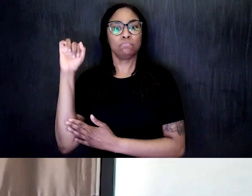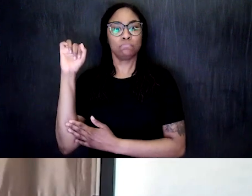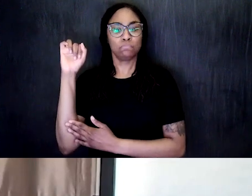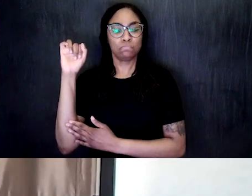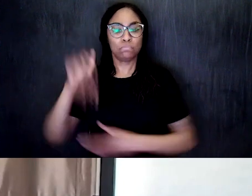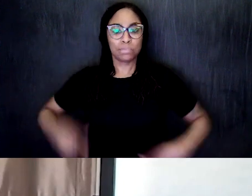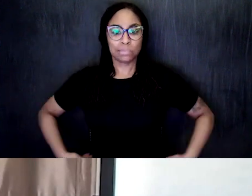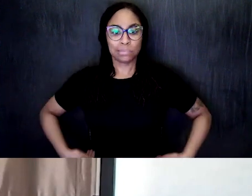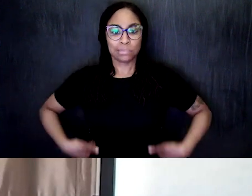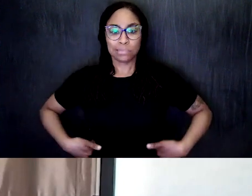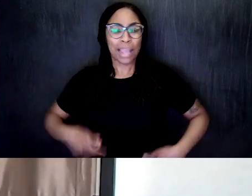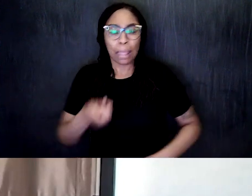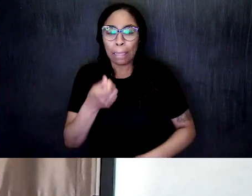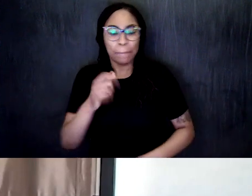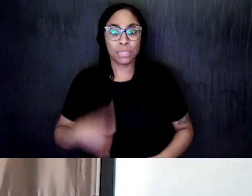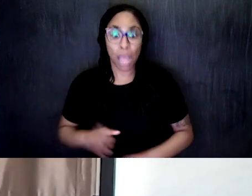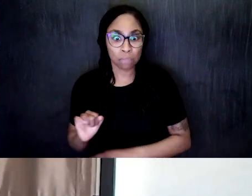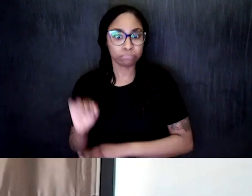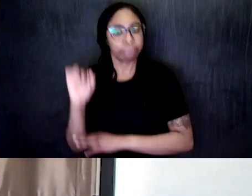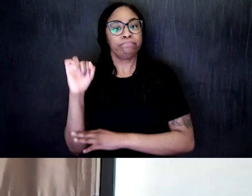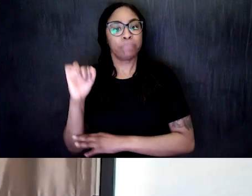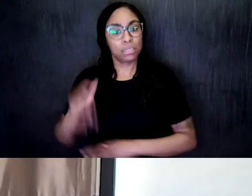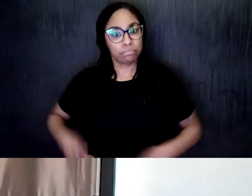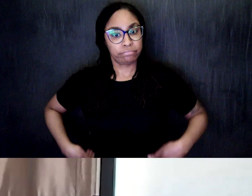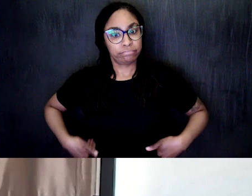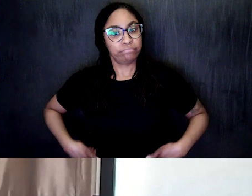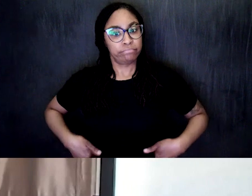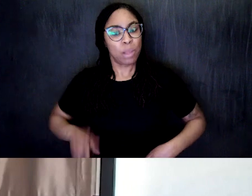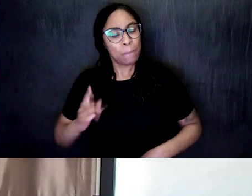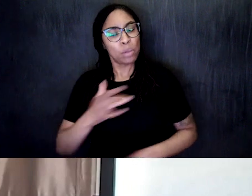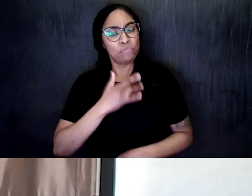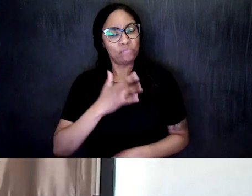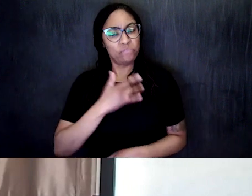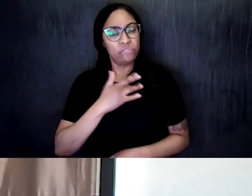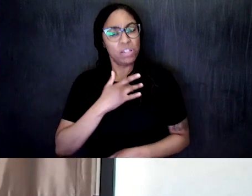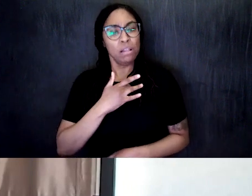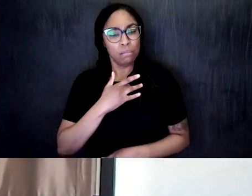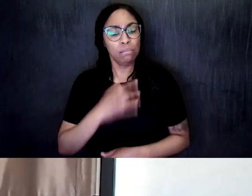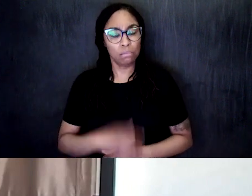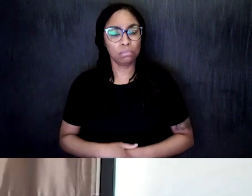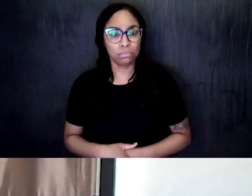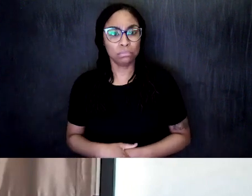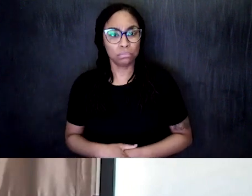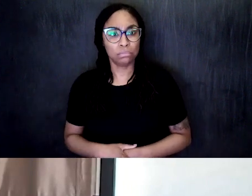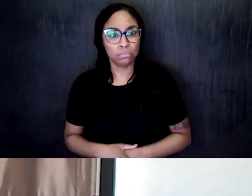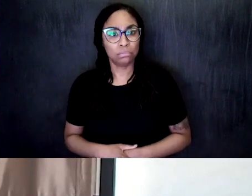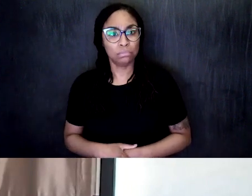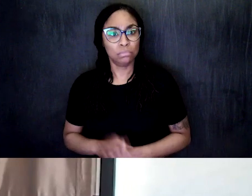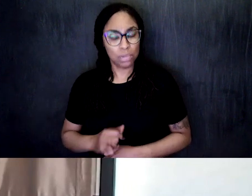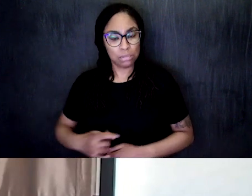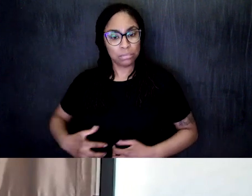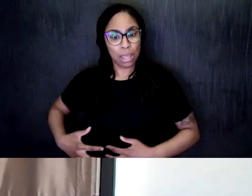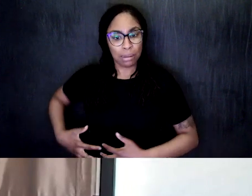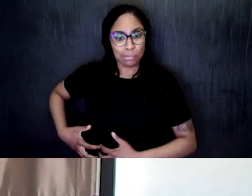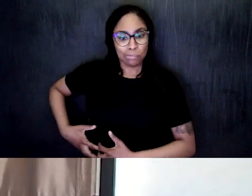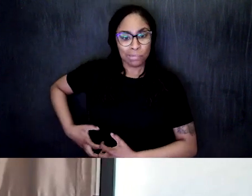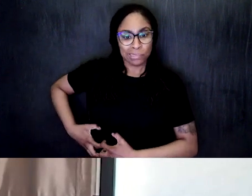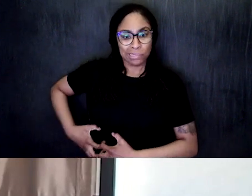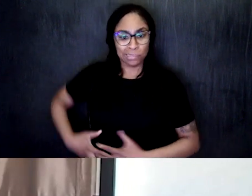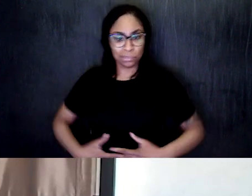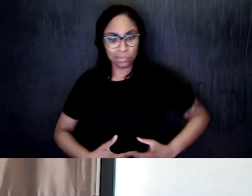the sides of the body. It's very subtle, but you should start to feel a firmness in the muscles around